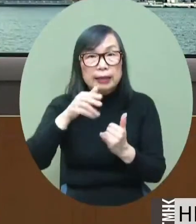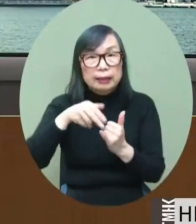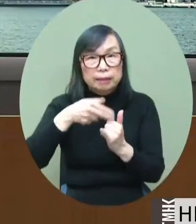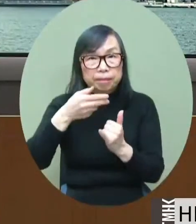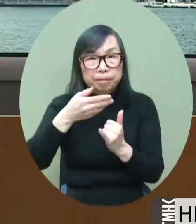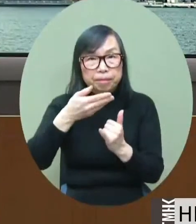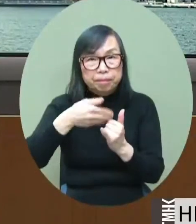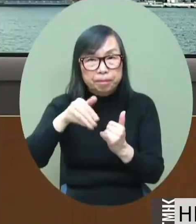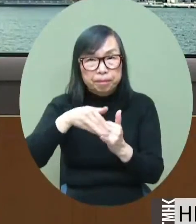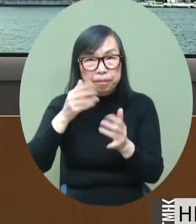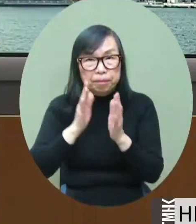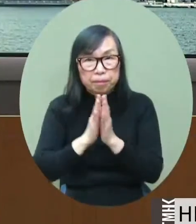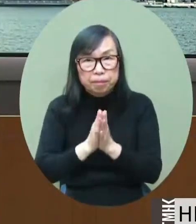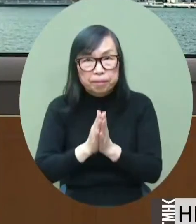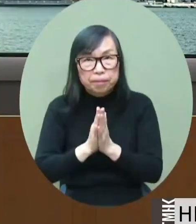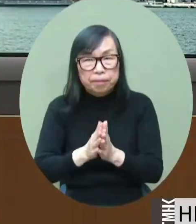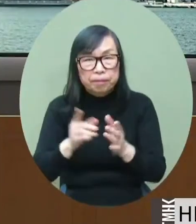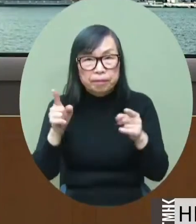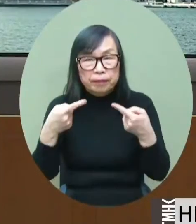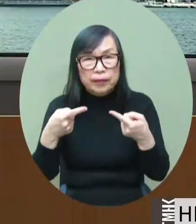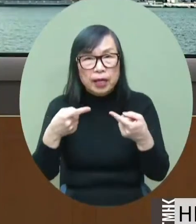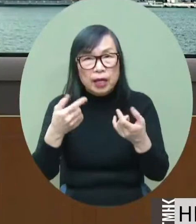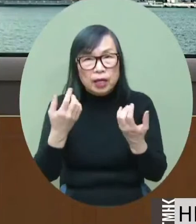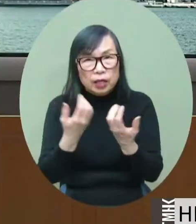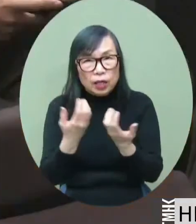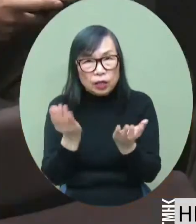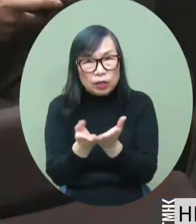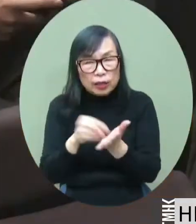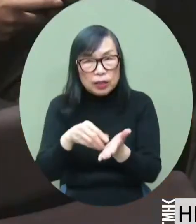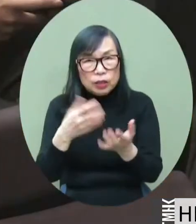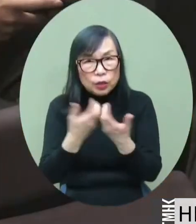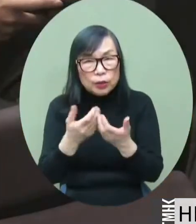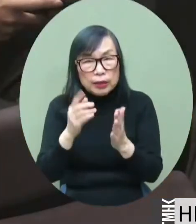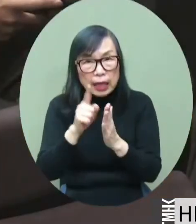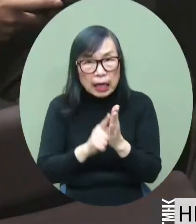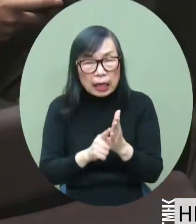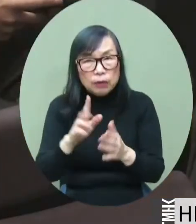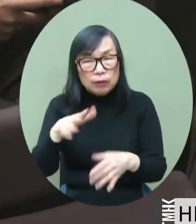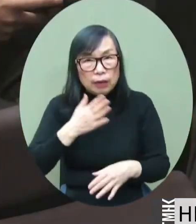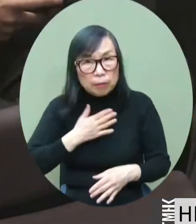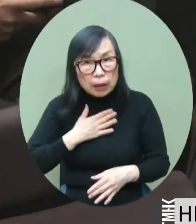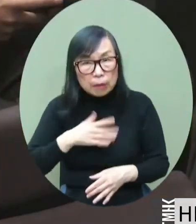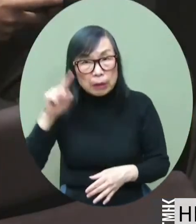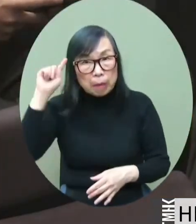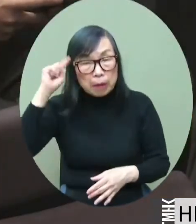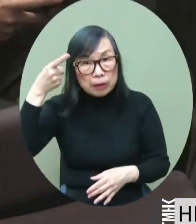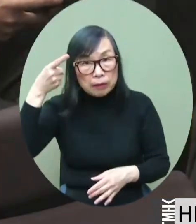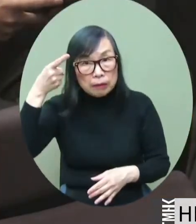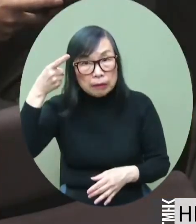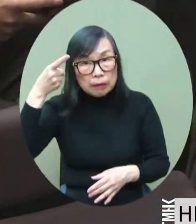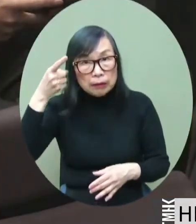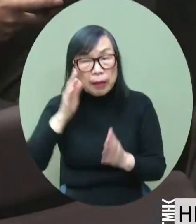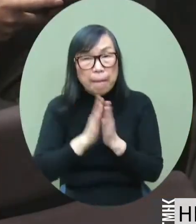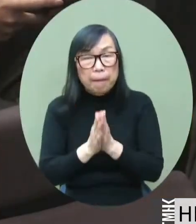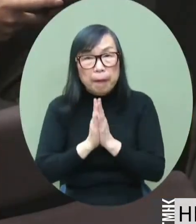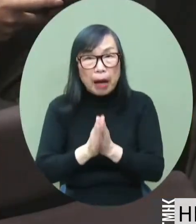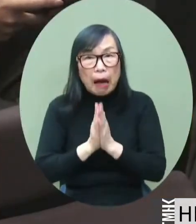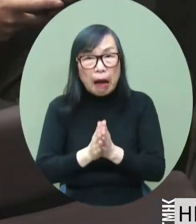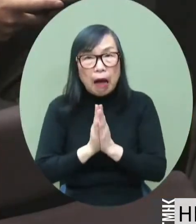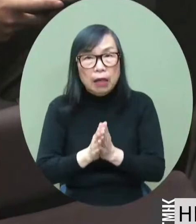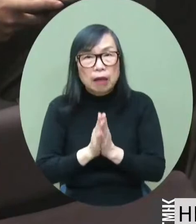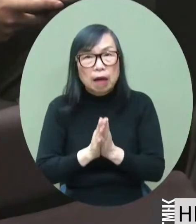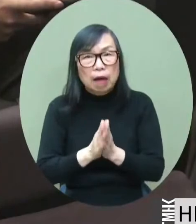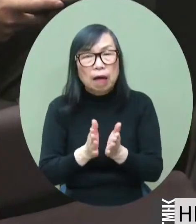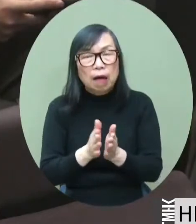questions. Tomorrow is the Qingming Festival. Although the number of cases is falling, are you worried